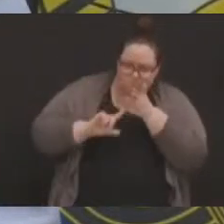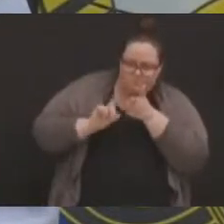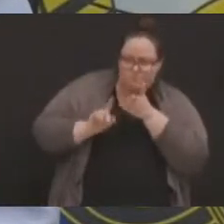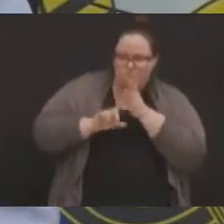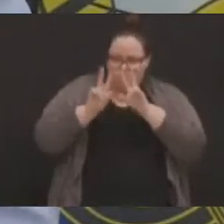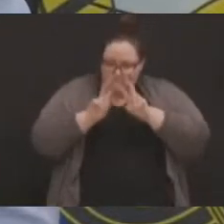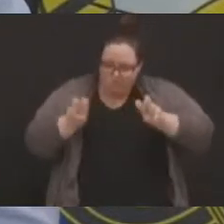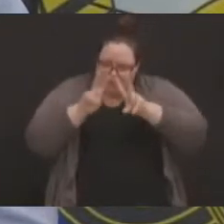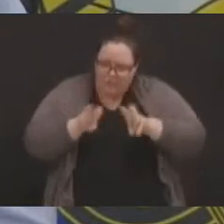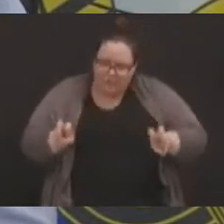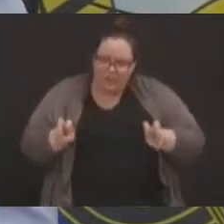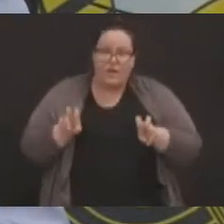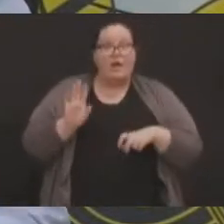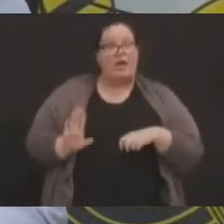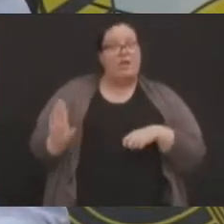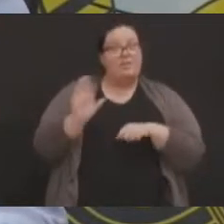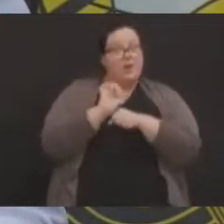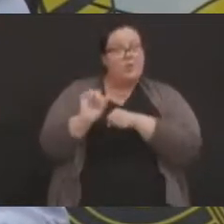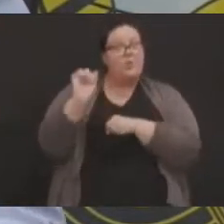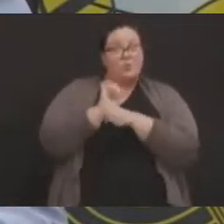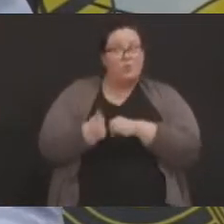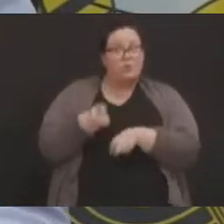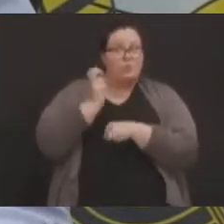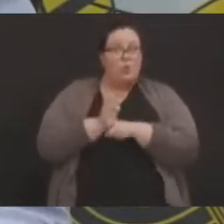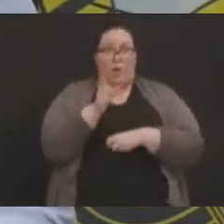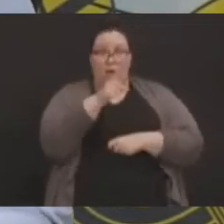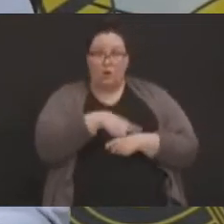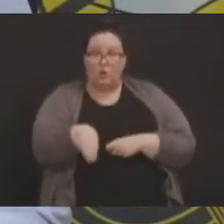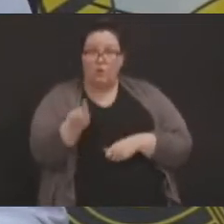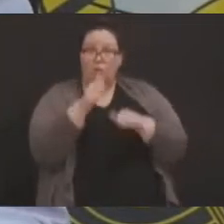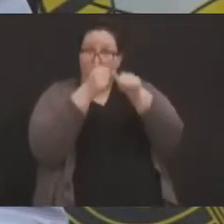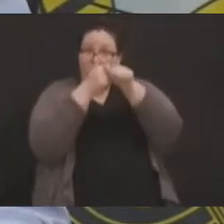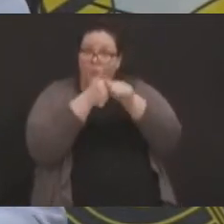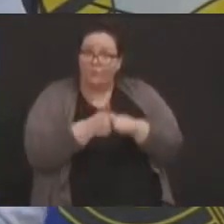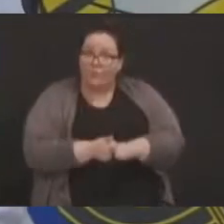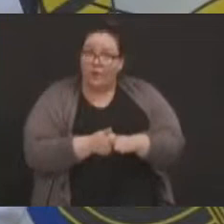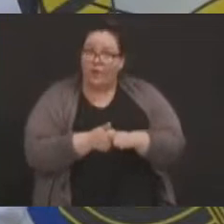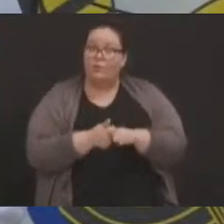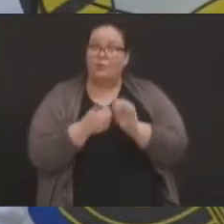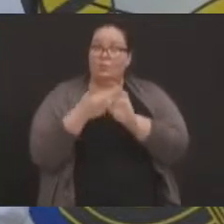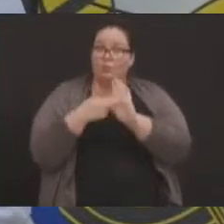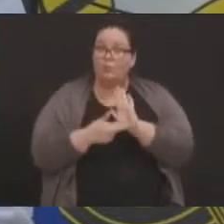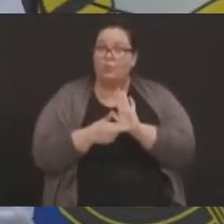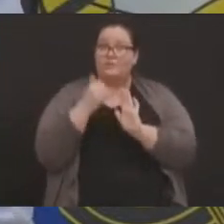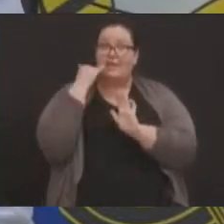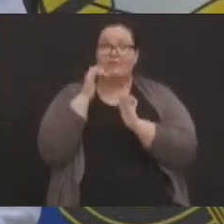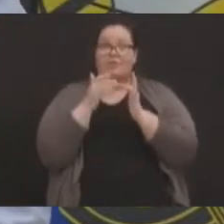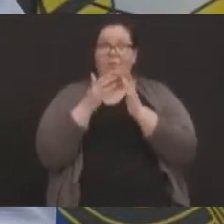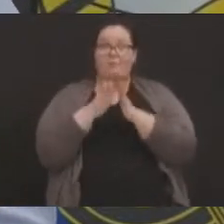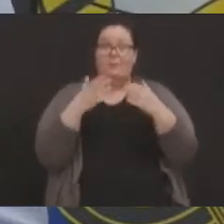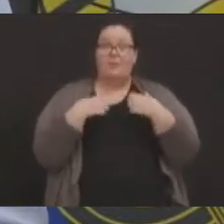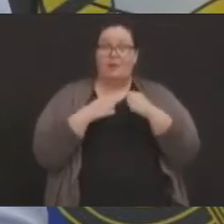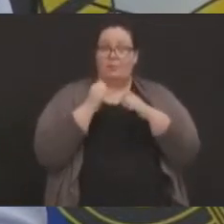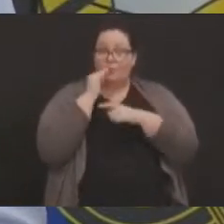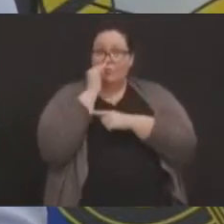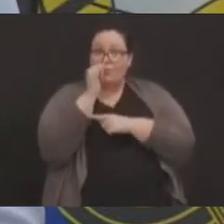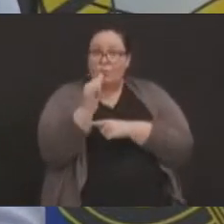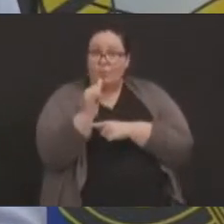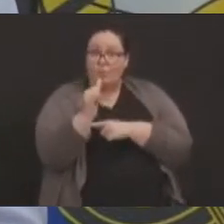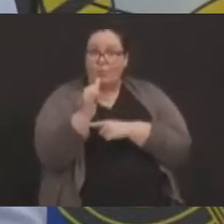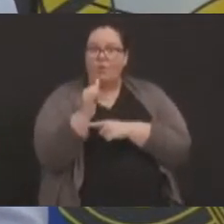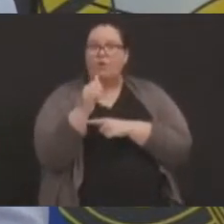for potential of community spread, because when they make those links, they can then determine that it isn't community spread. So thank you for